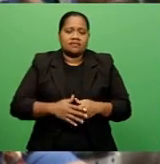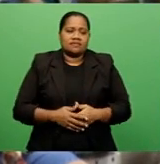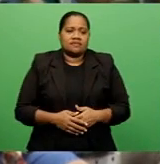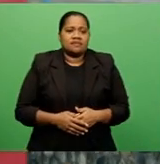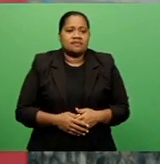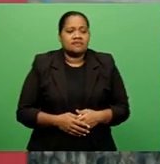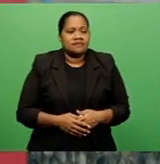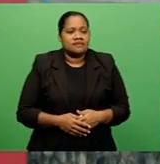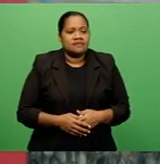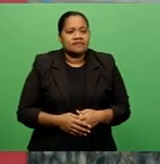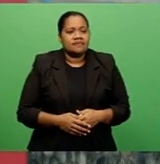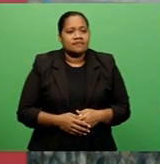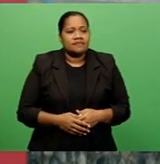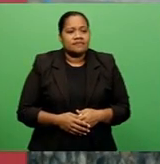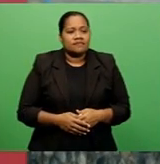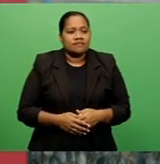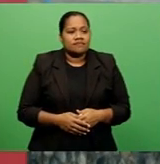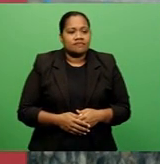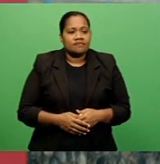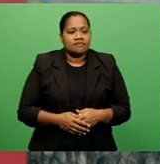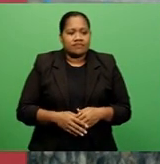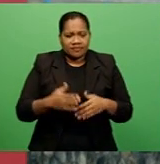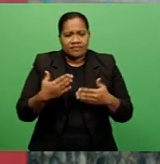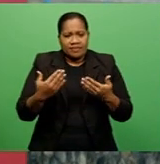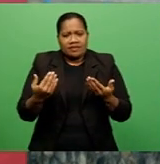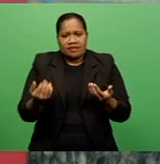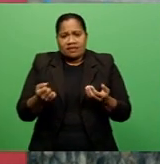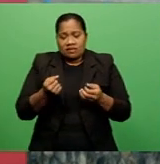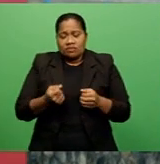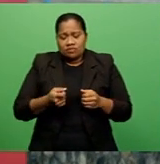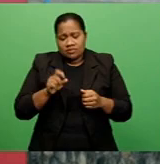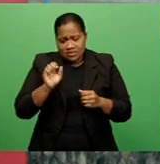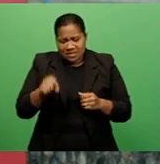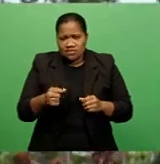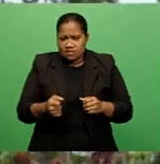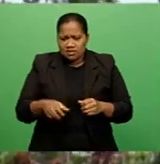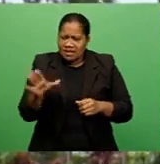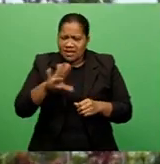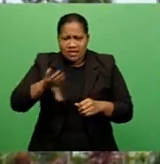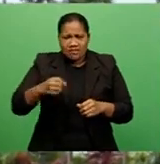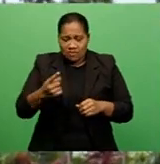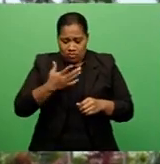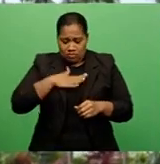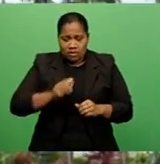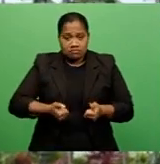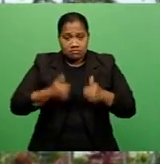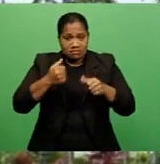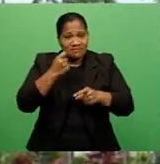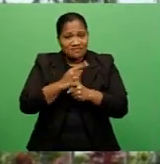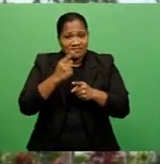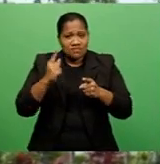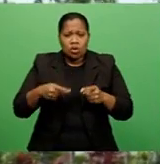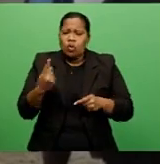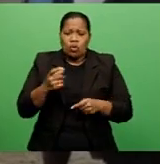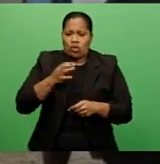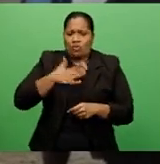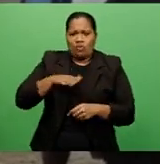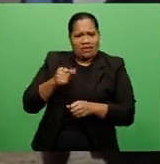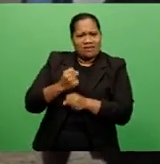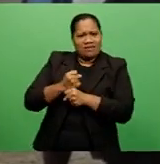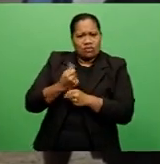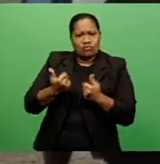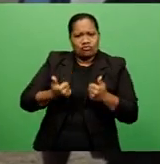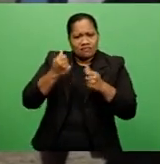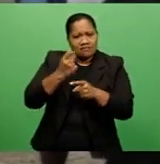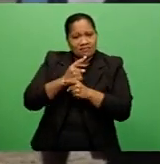savior and the guy who invented good governance. Of course, everybody wants good government. Who doesn't want good